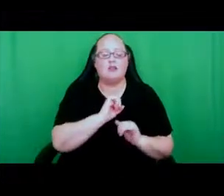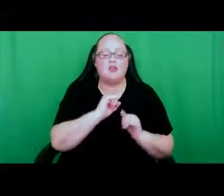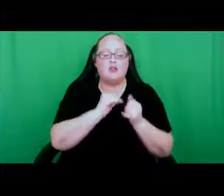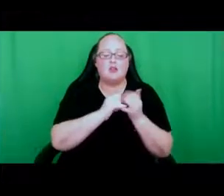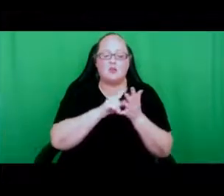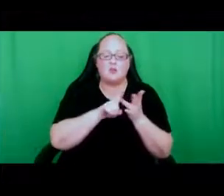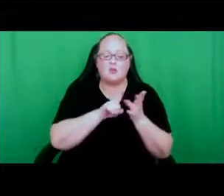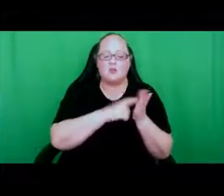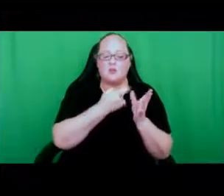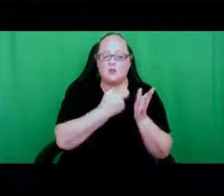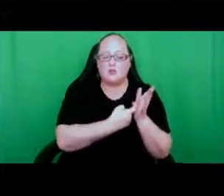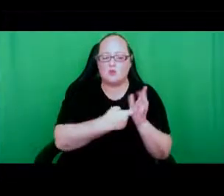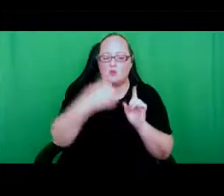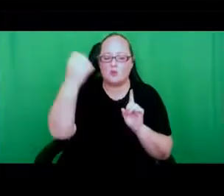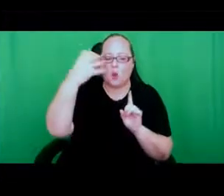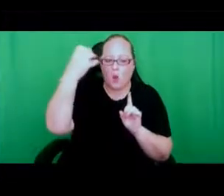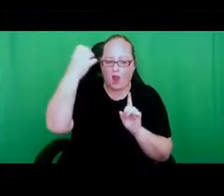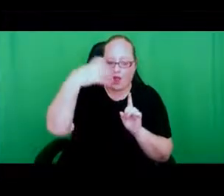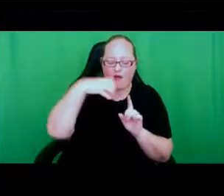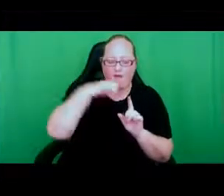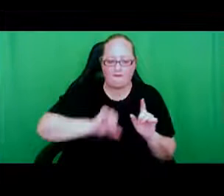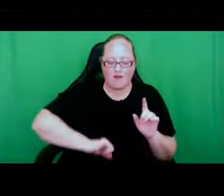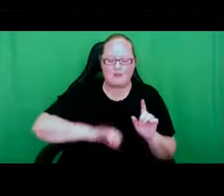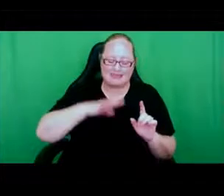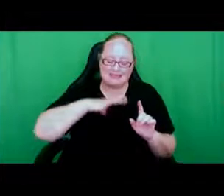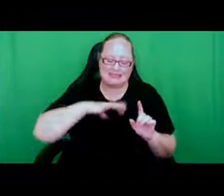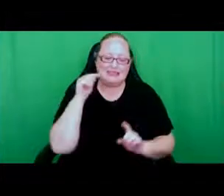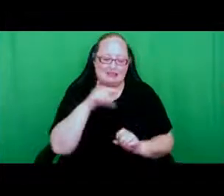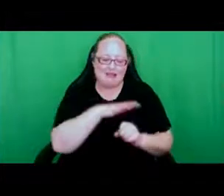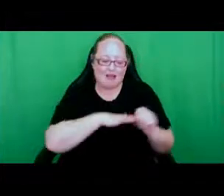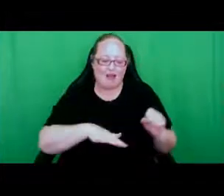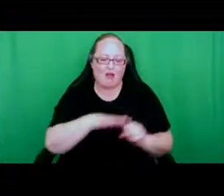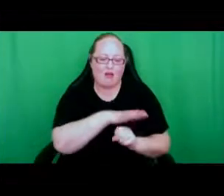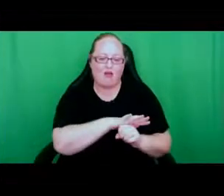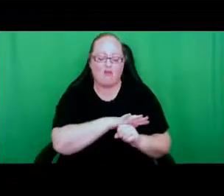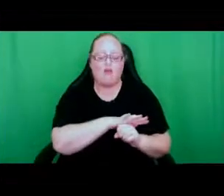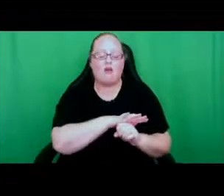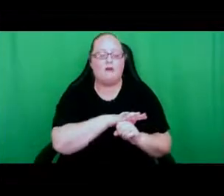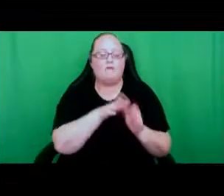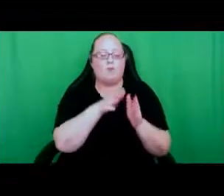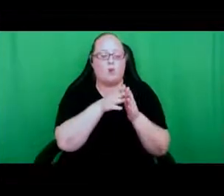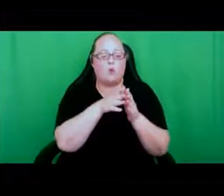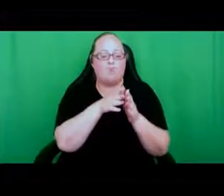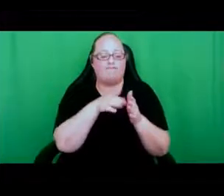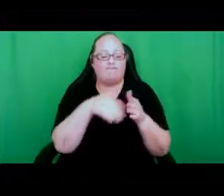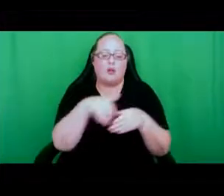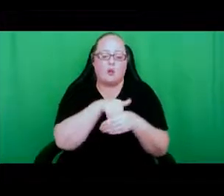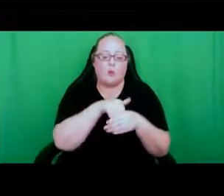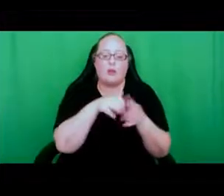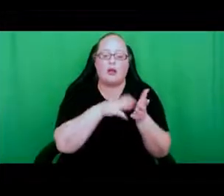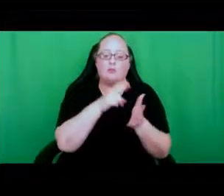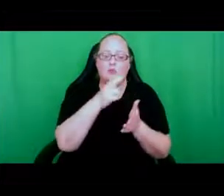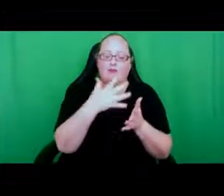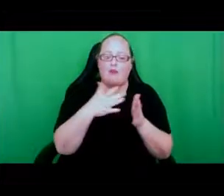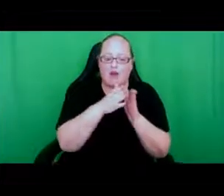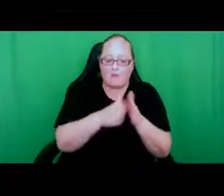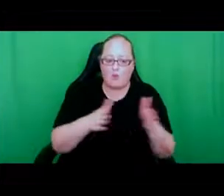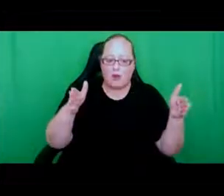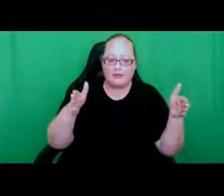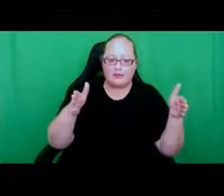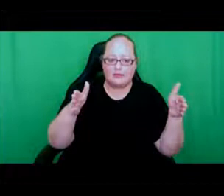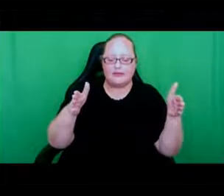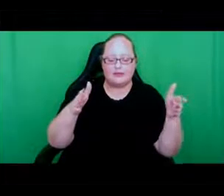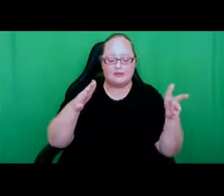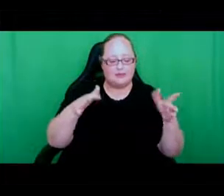required for multiple land requirements, including widening the M25, which adjoins the solar farm. We have